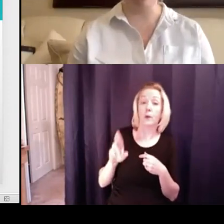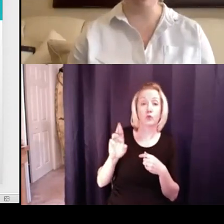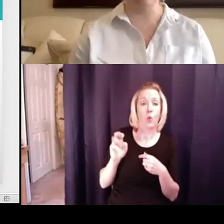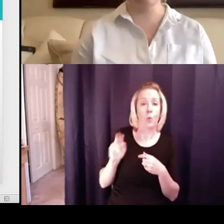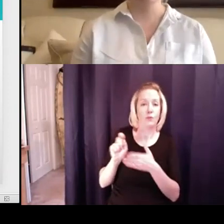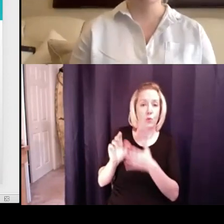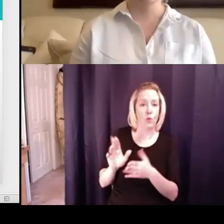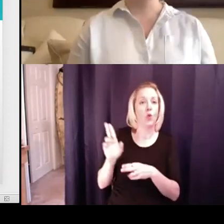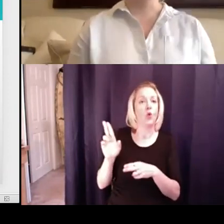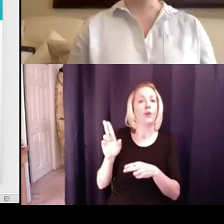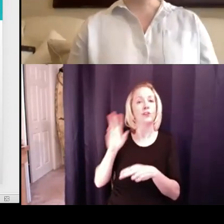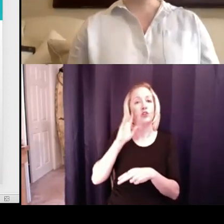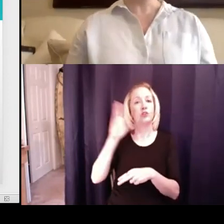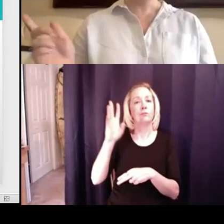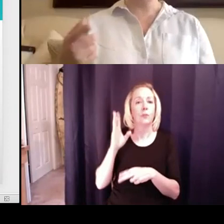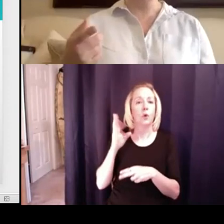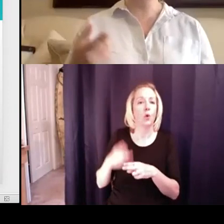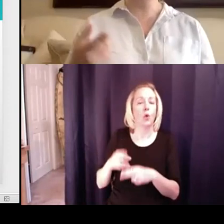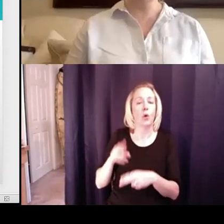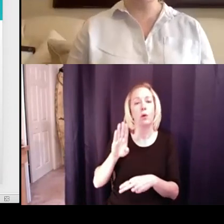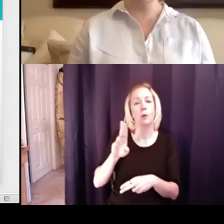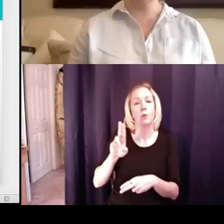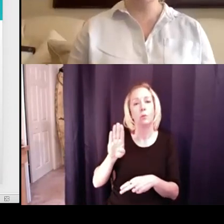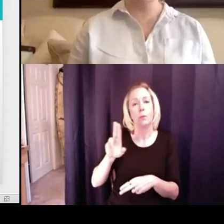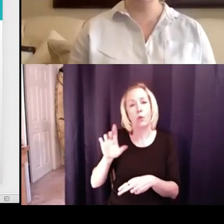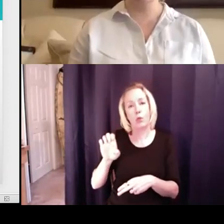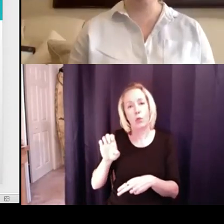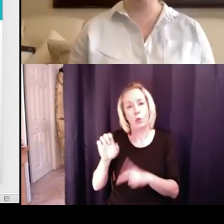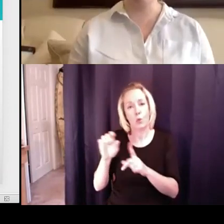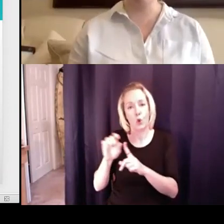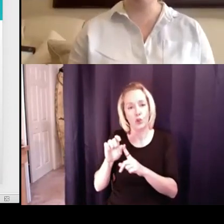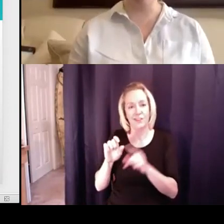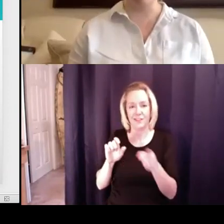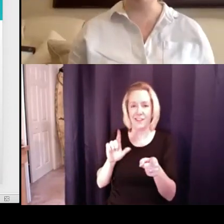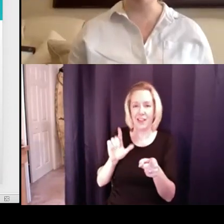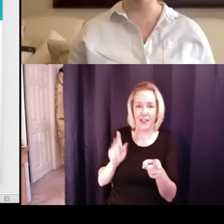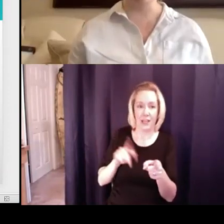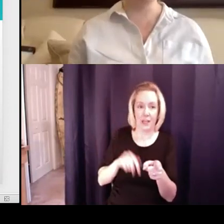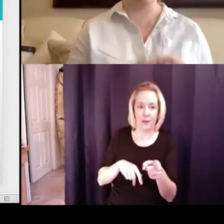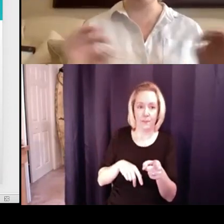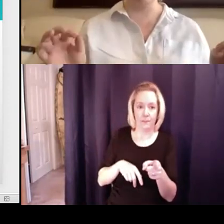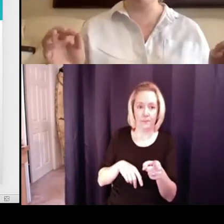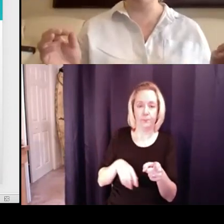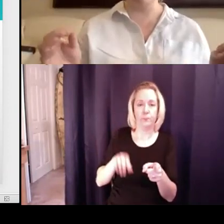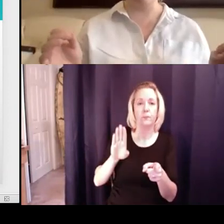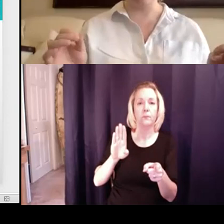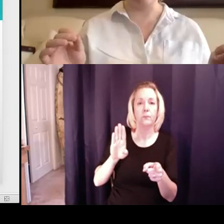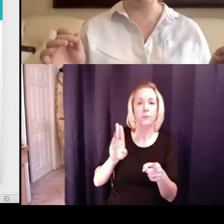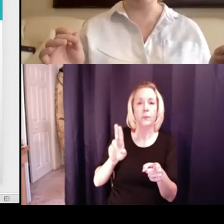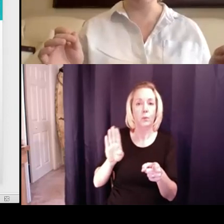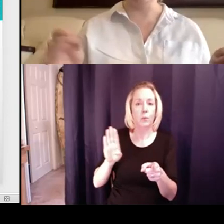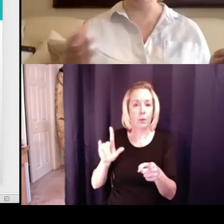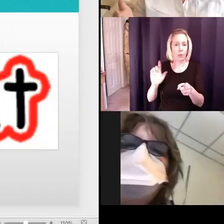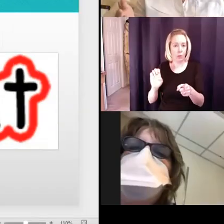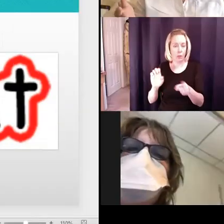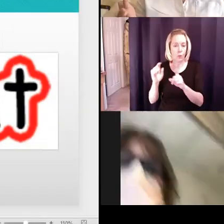bubble words. I put the link here. If you just Google Roman bubble words, it's the first thing I think